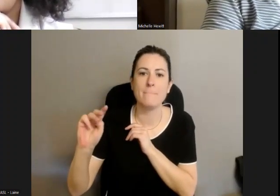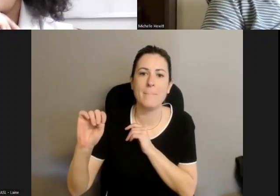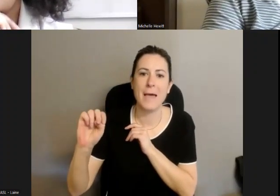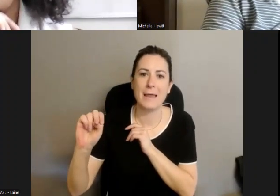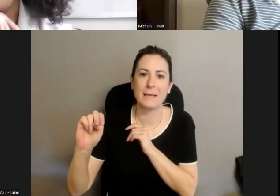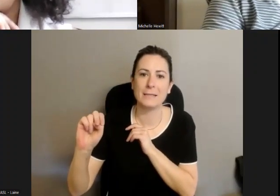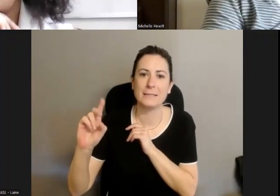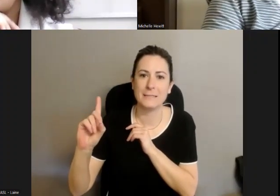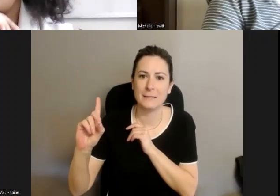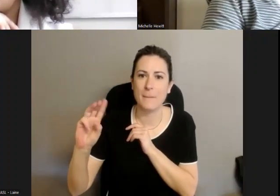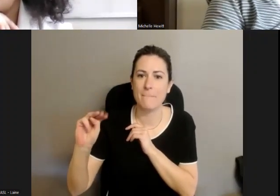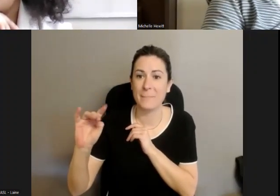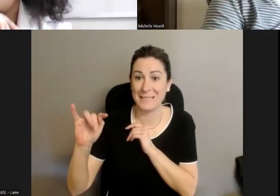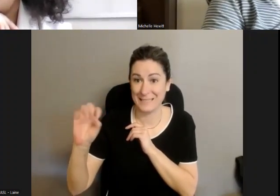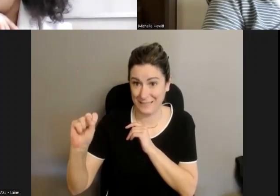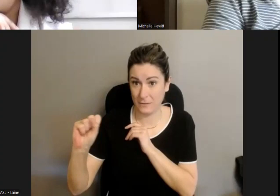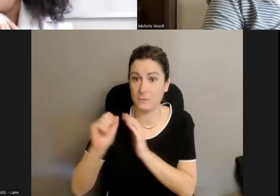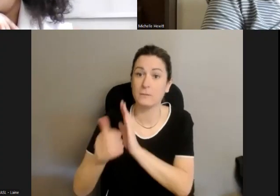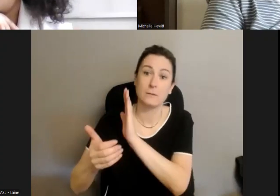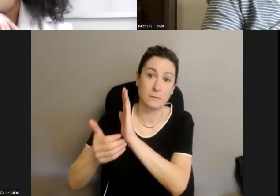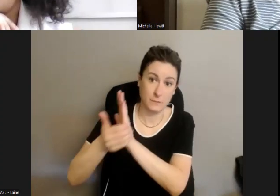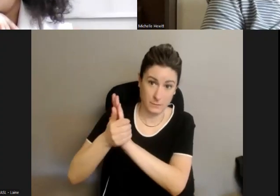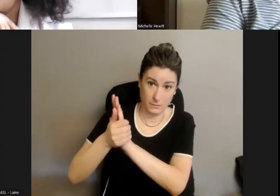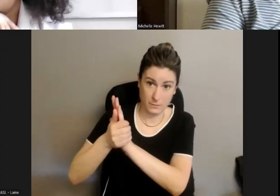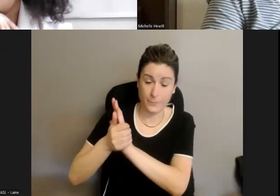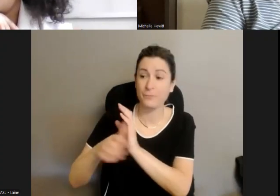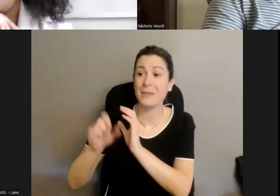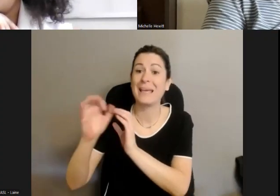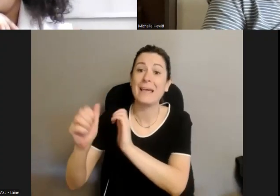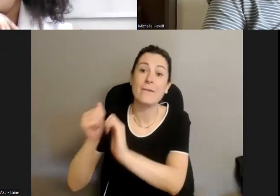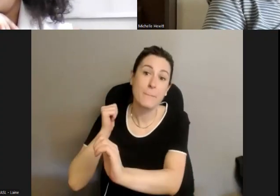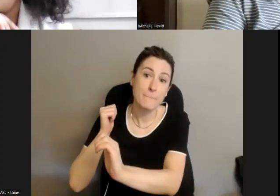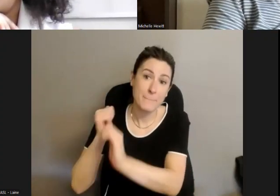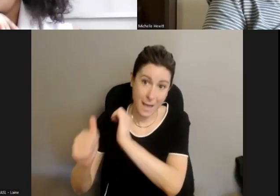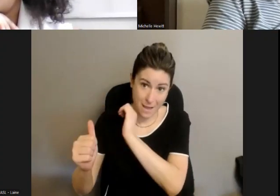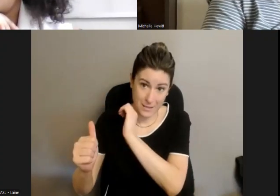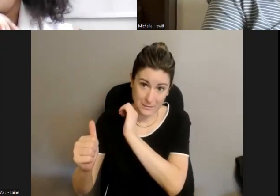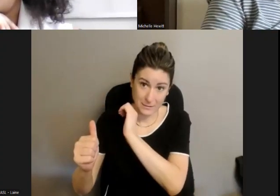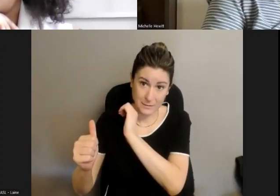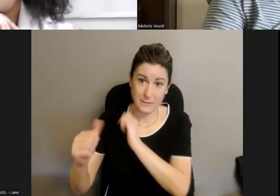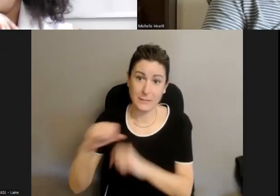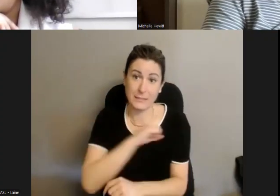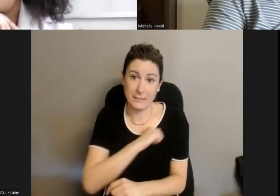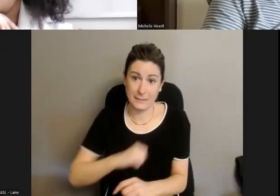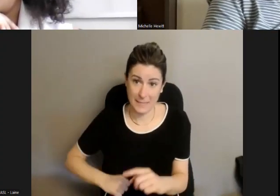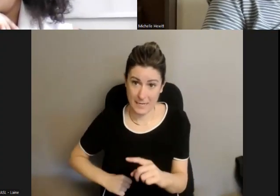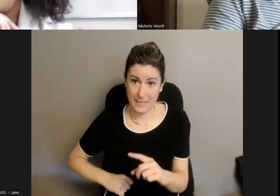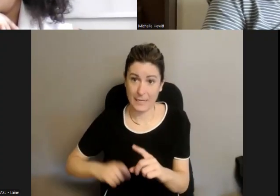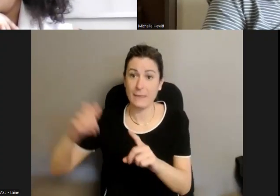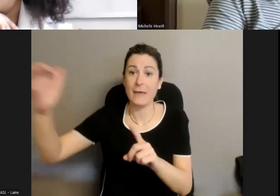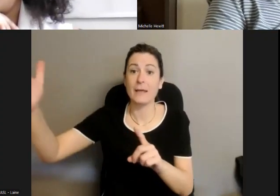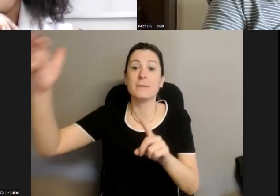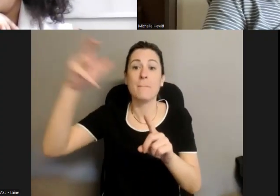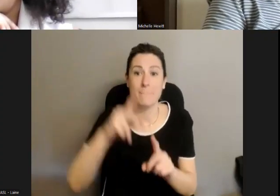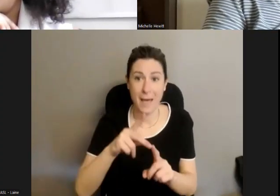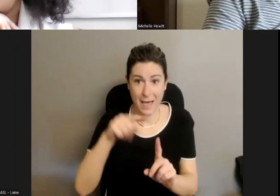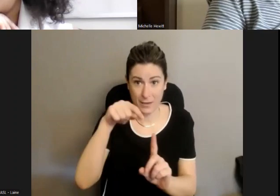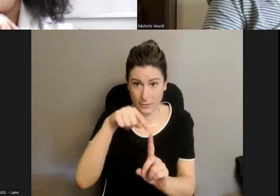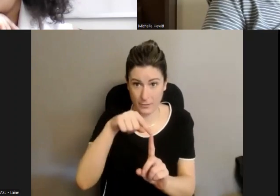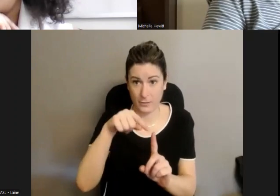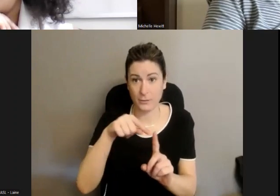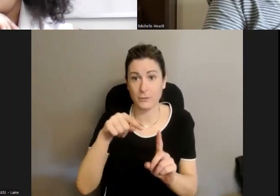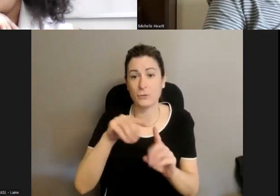in third reading in the Senate, they then go back to the House, and the House has to spend